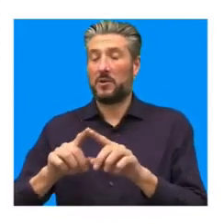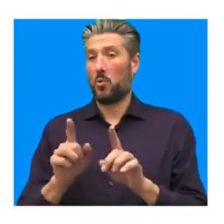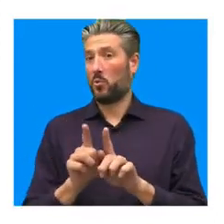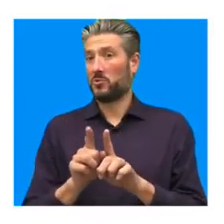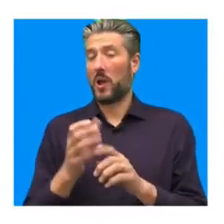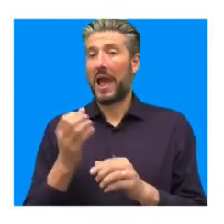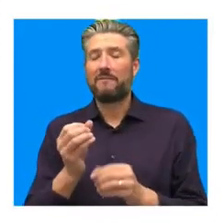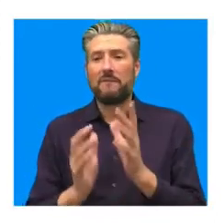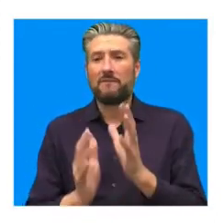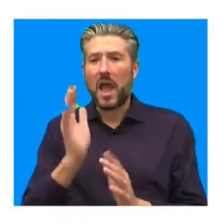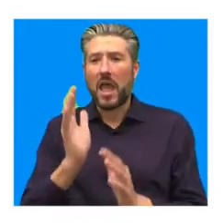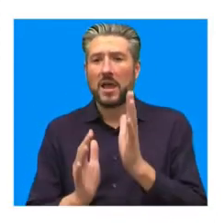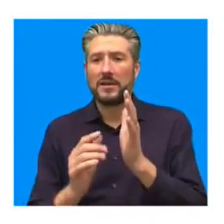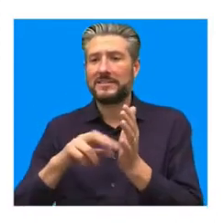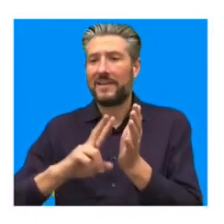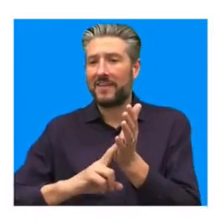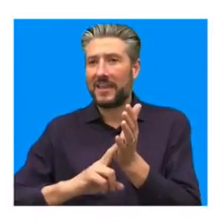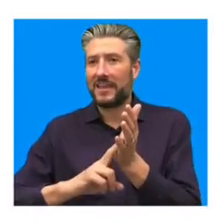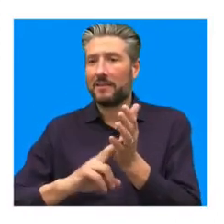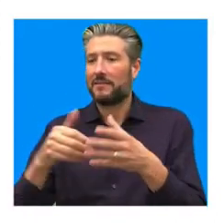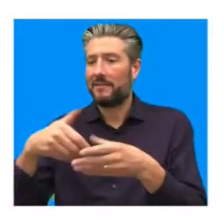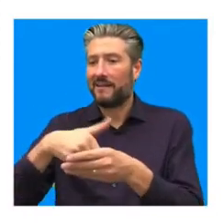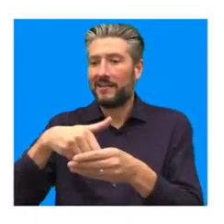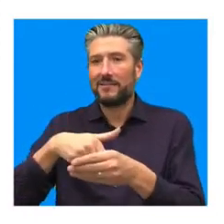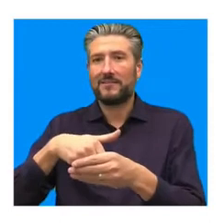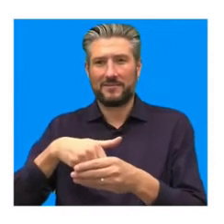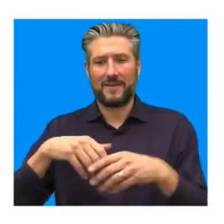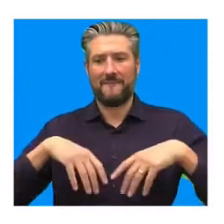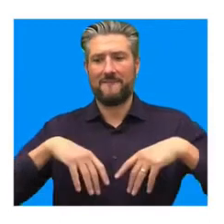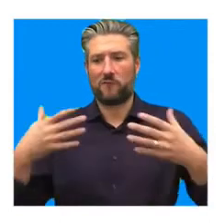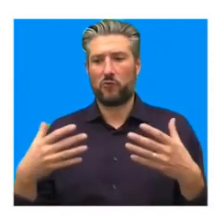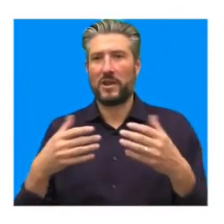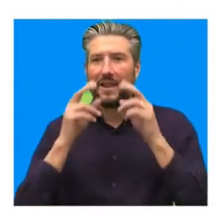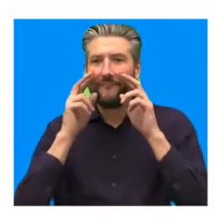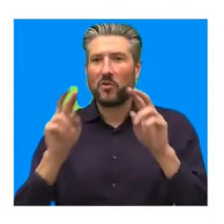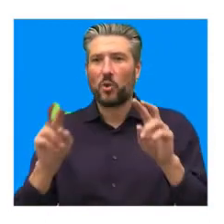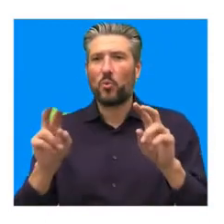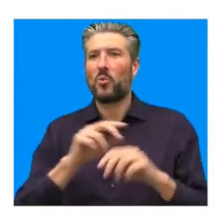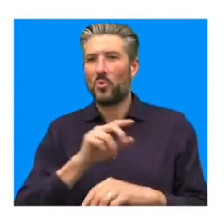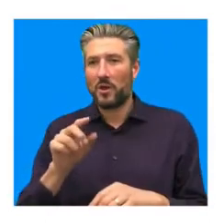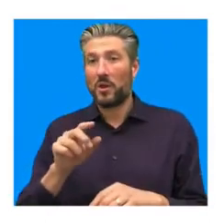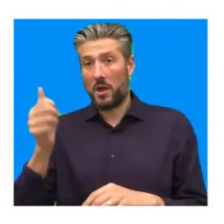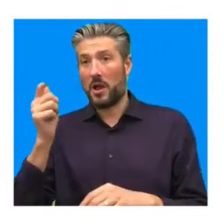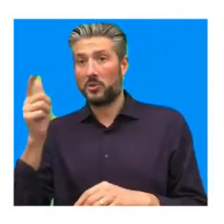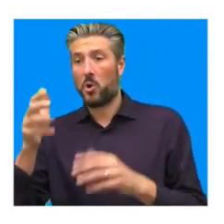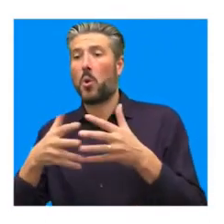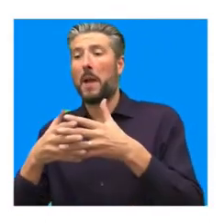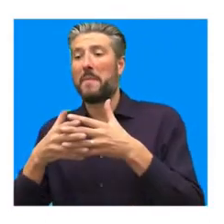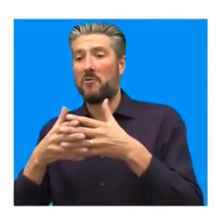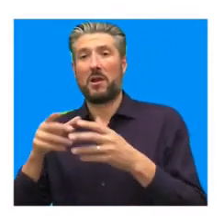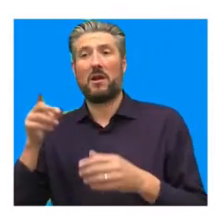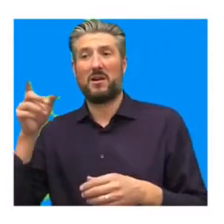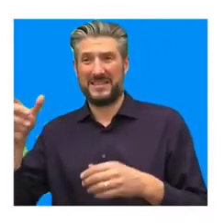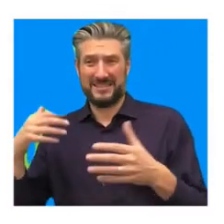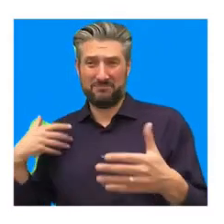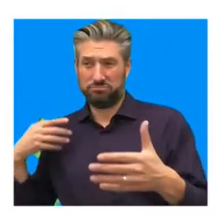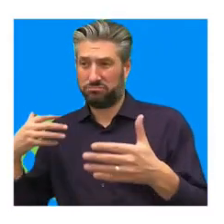in on Freeview, which is fantastic. I know in America you've had it for a long time, but in the UK it's still a new